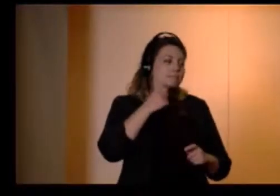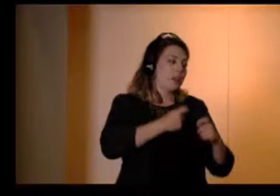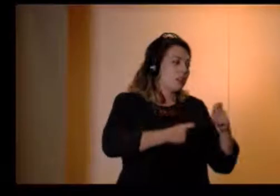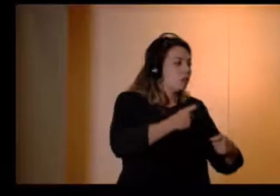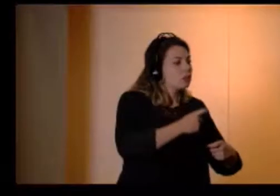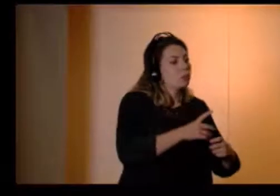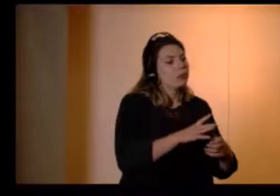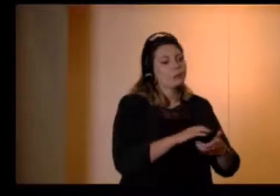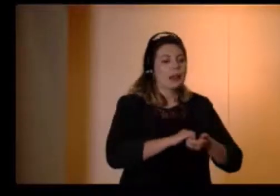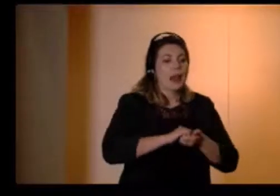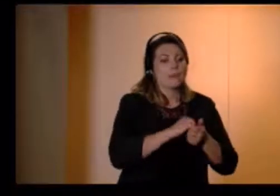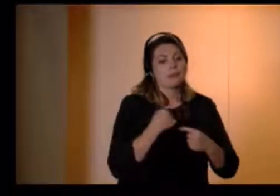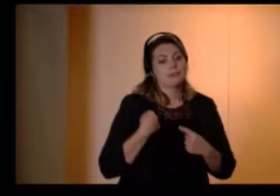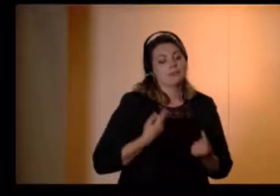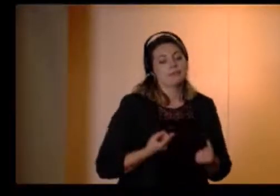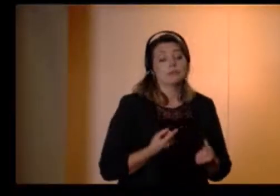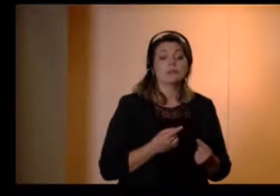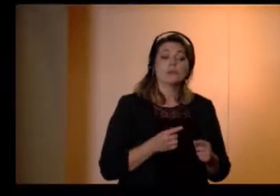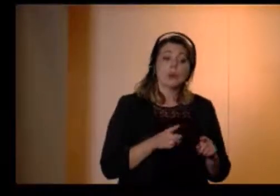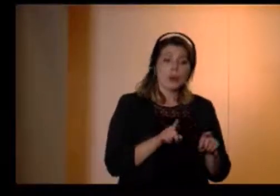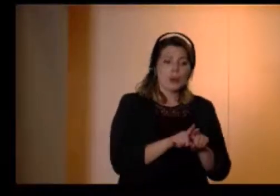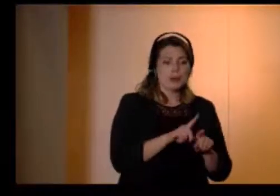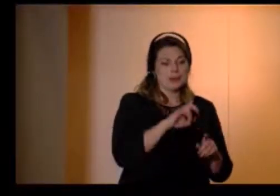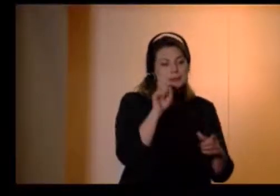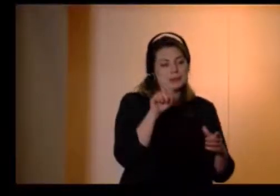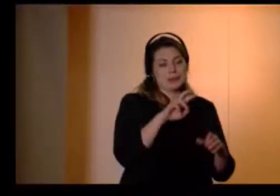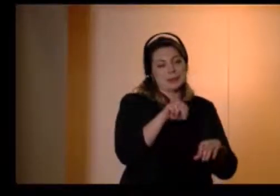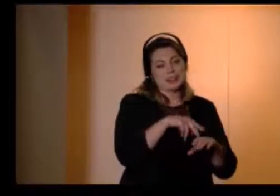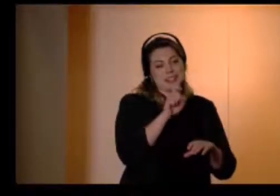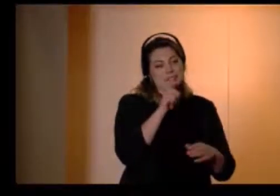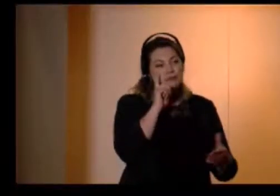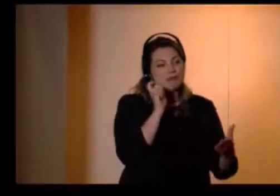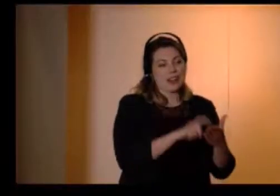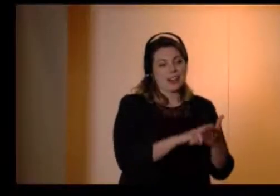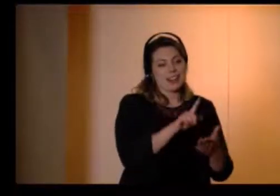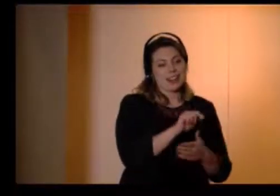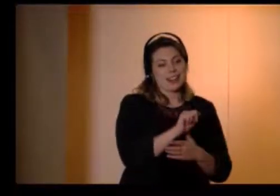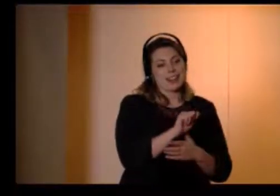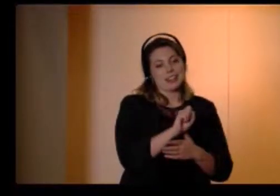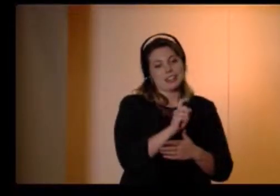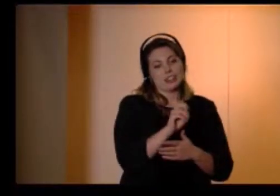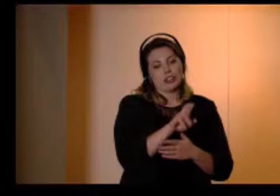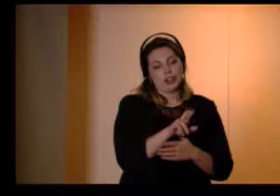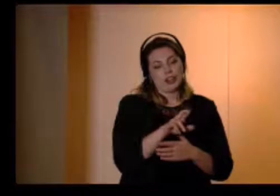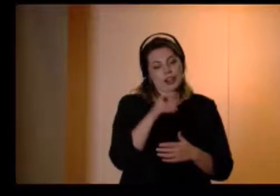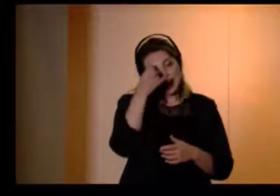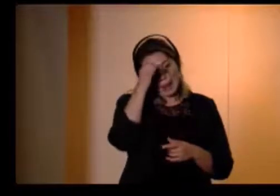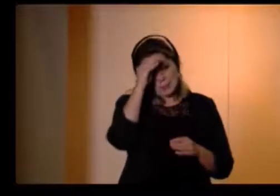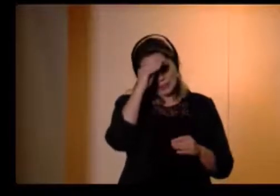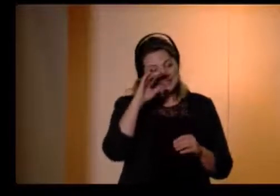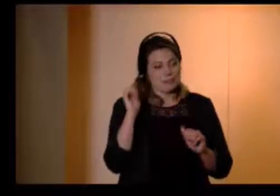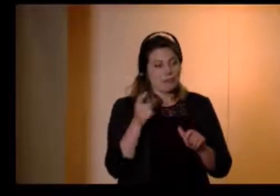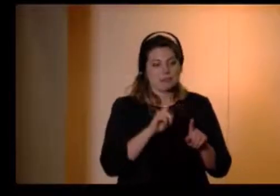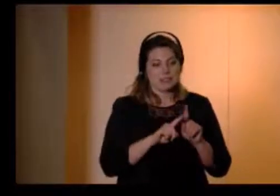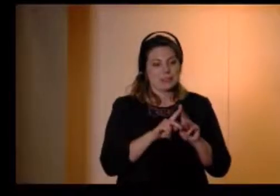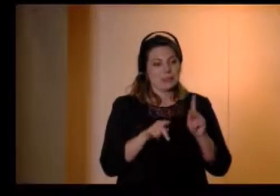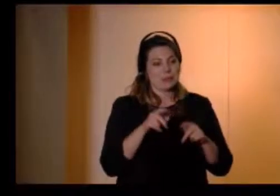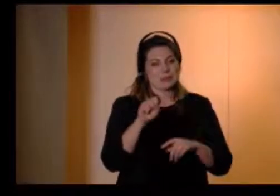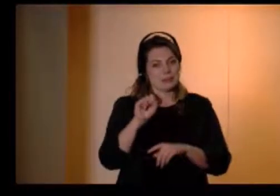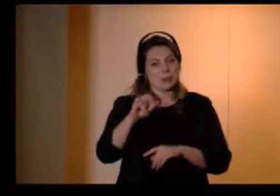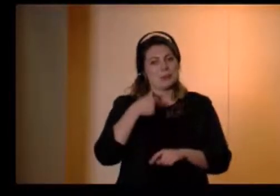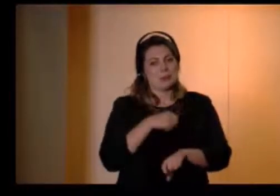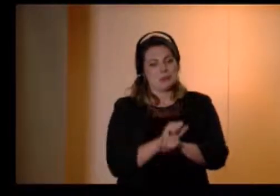collaborators along the way. Of course, want to recognize the Laser Cowboys and everyone at the Smithsonian who we worked on other projects with.